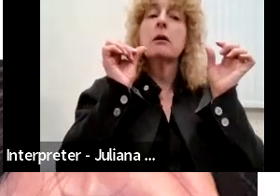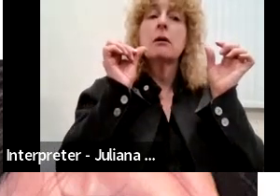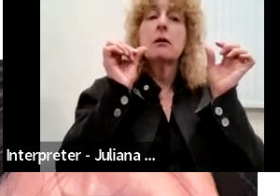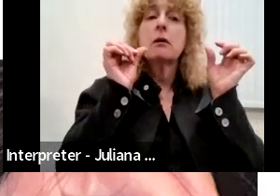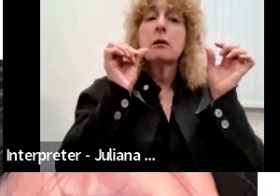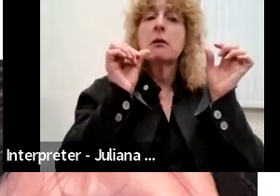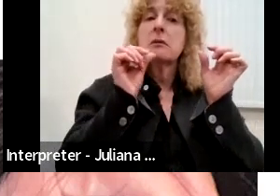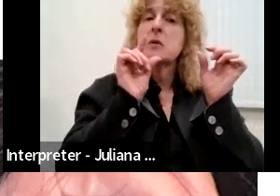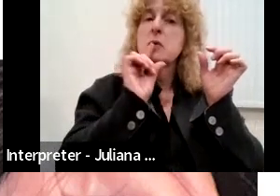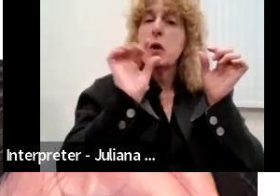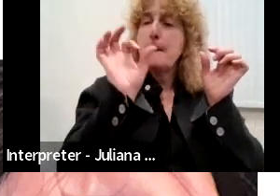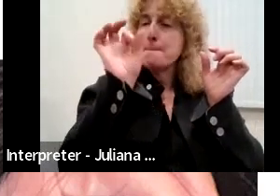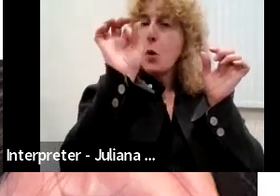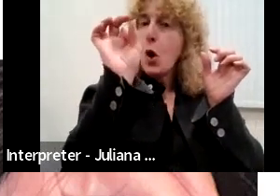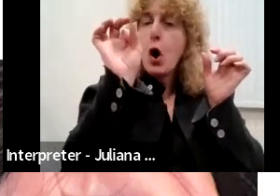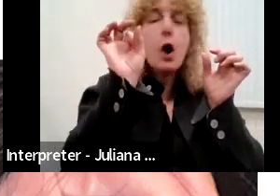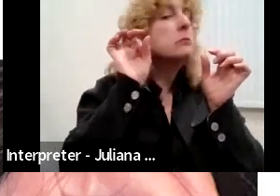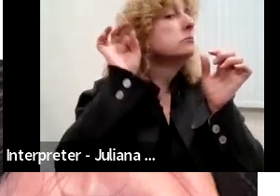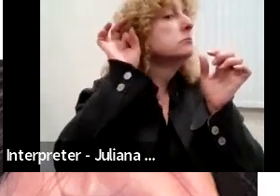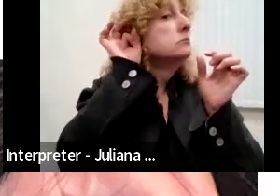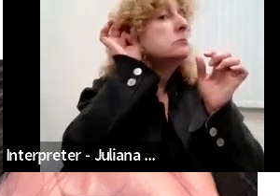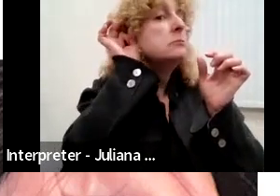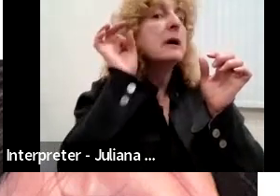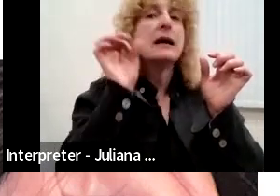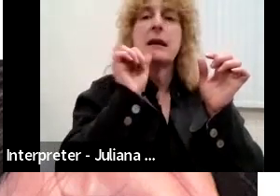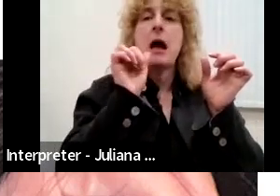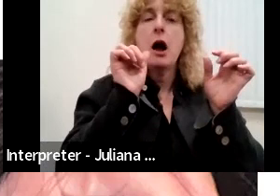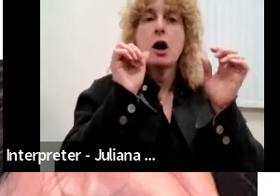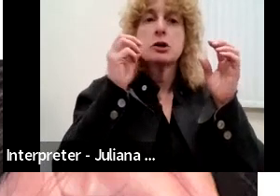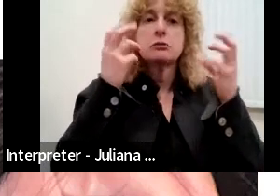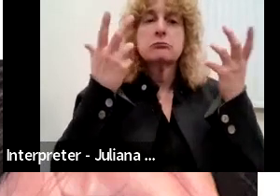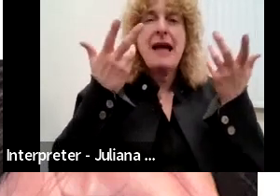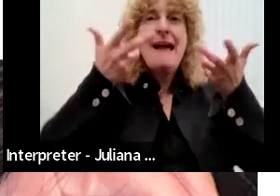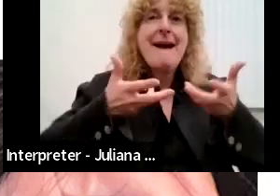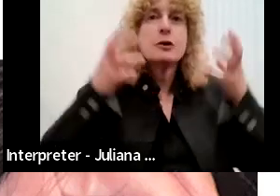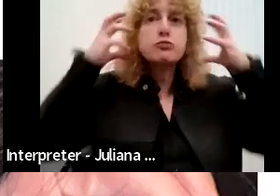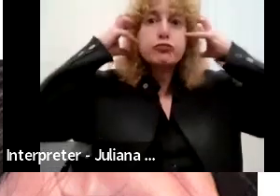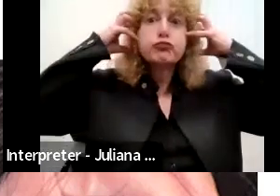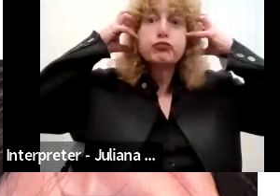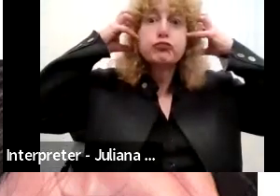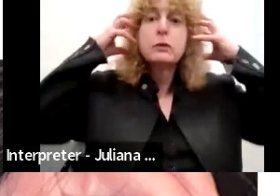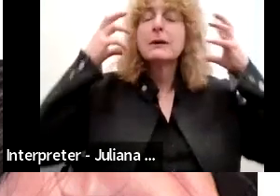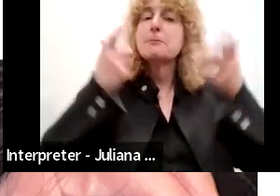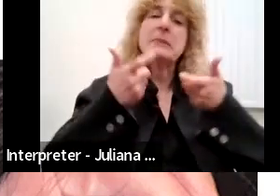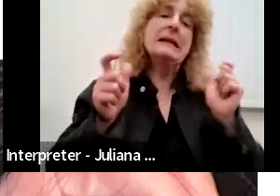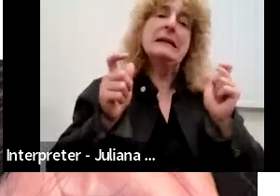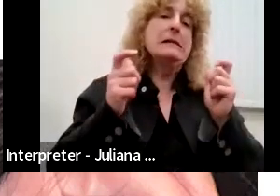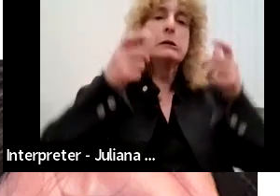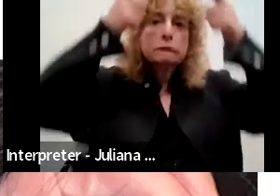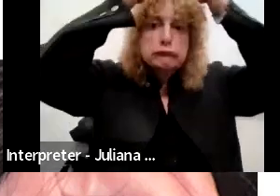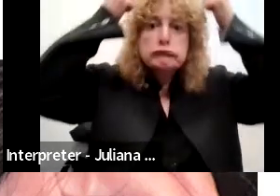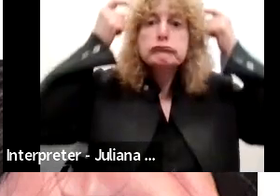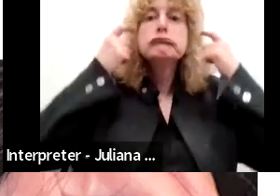it's just a small circle that you can see on the outside. So it's not those heavier or over the head, larger,